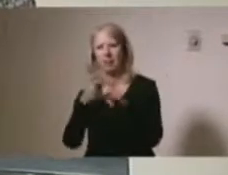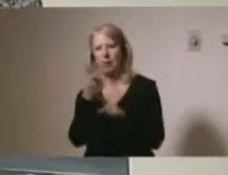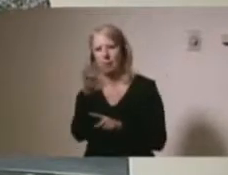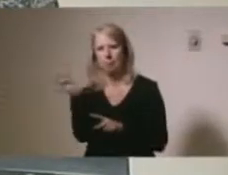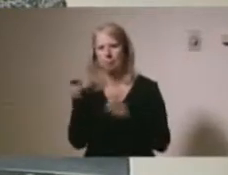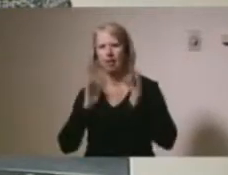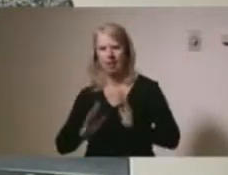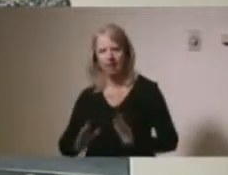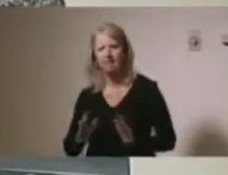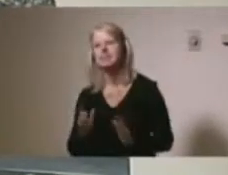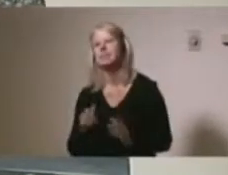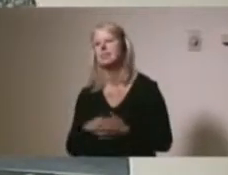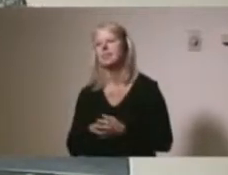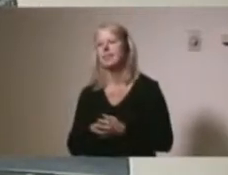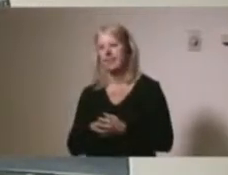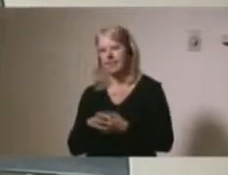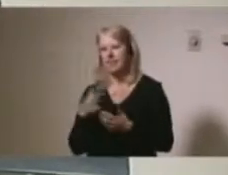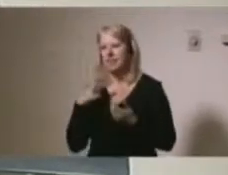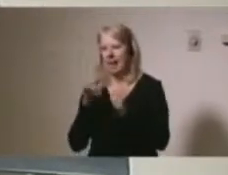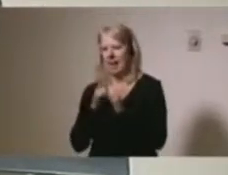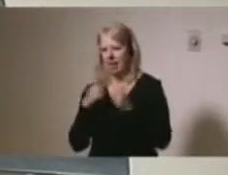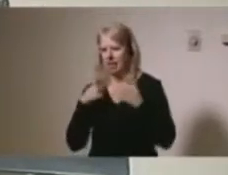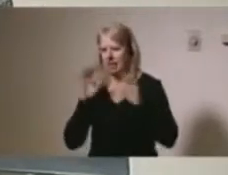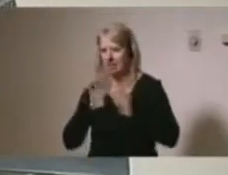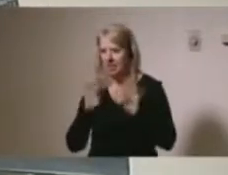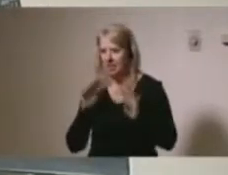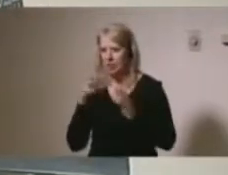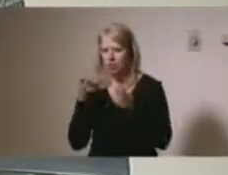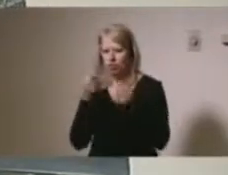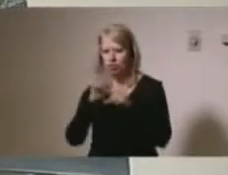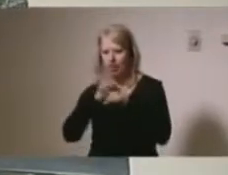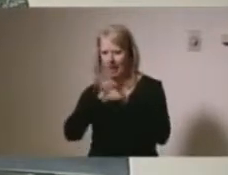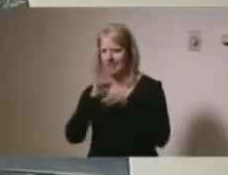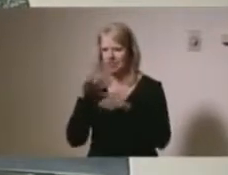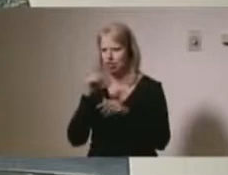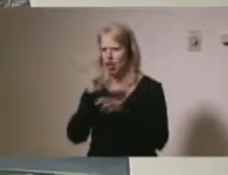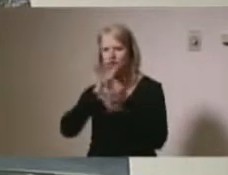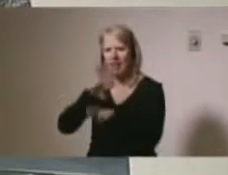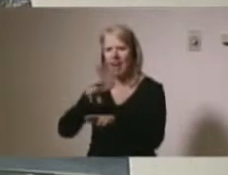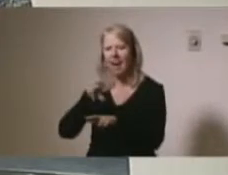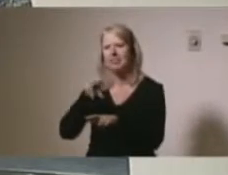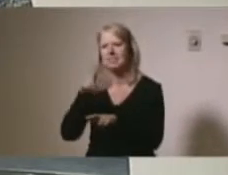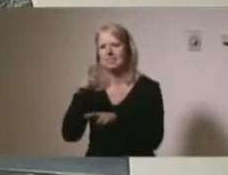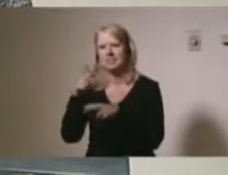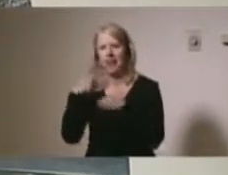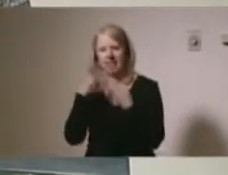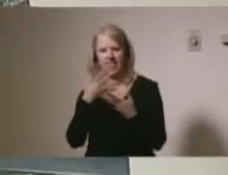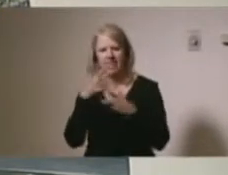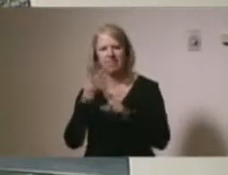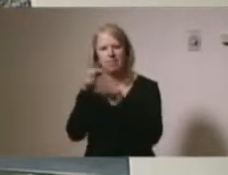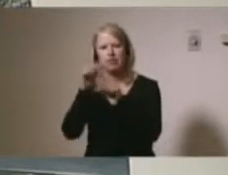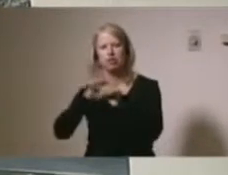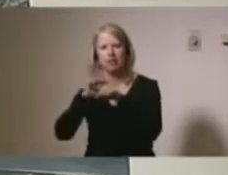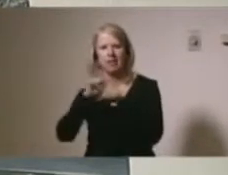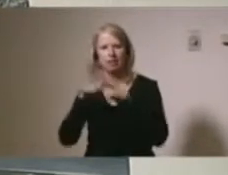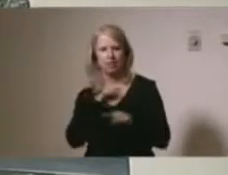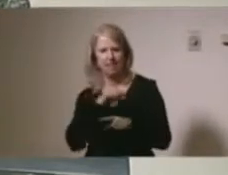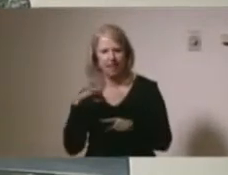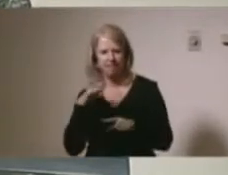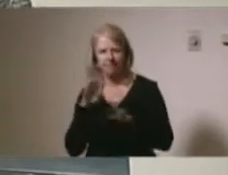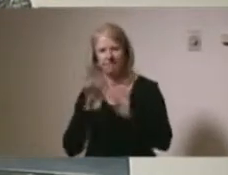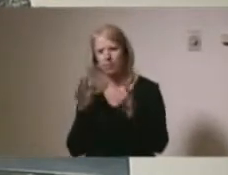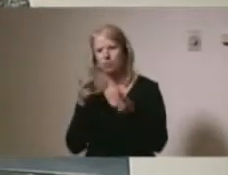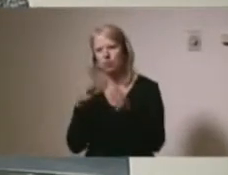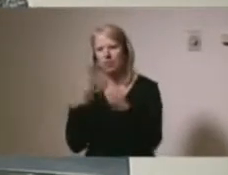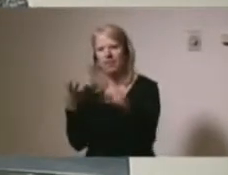the wicked clerk to react when he's attacked. So we have special training for this.